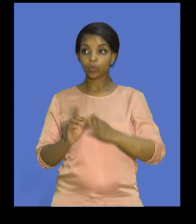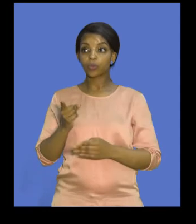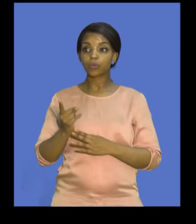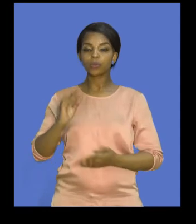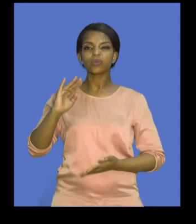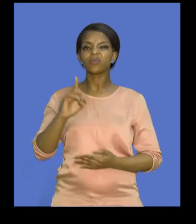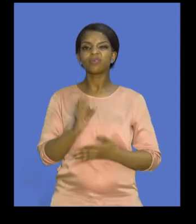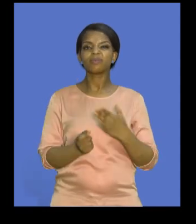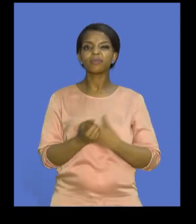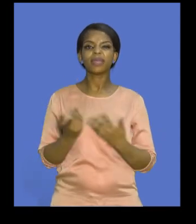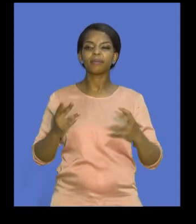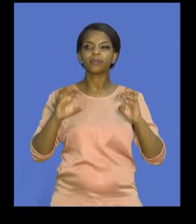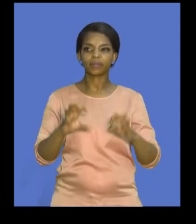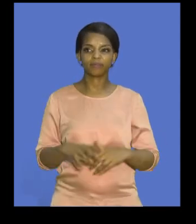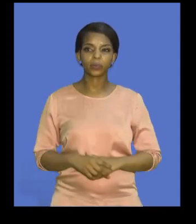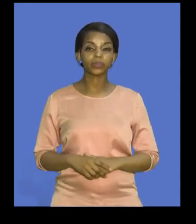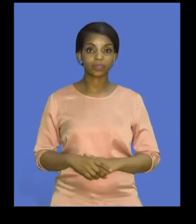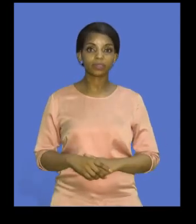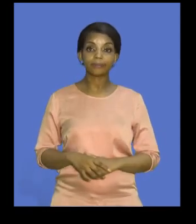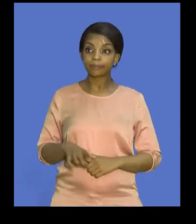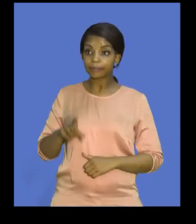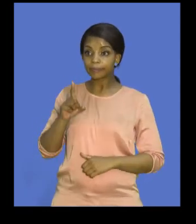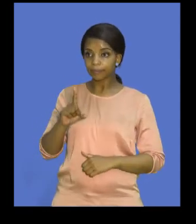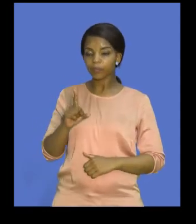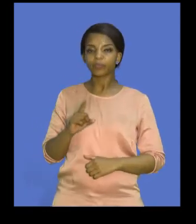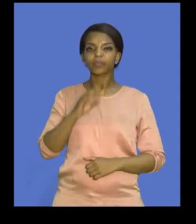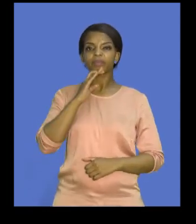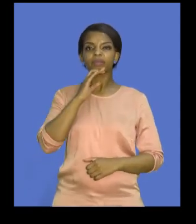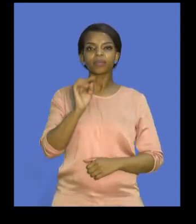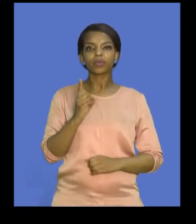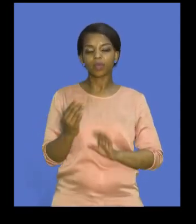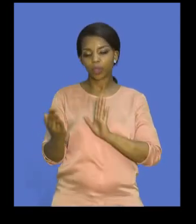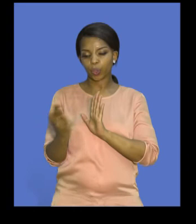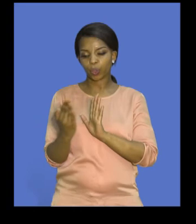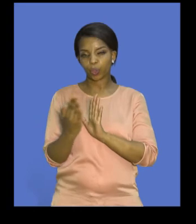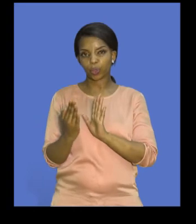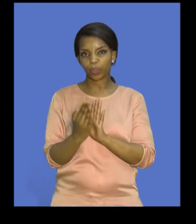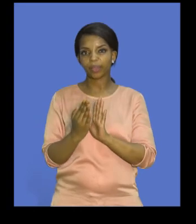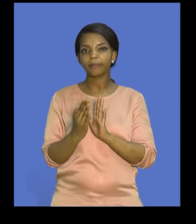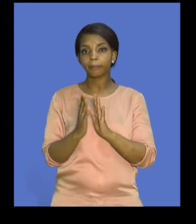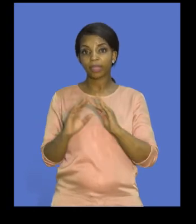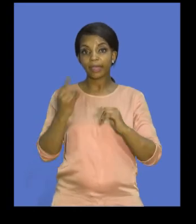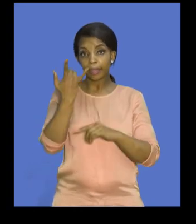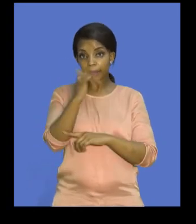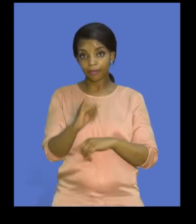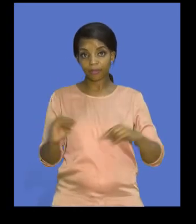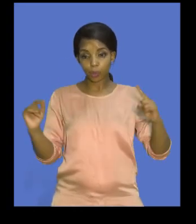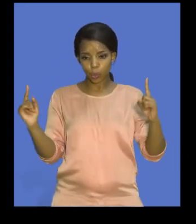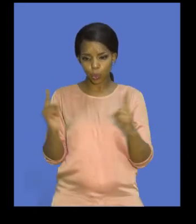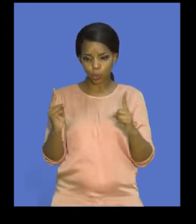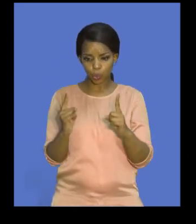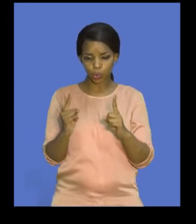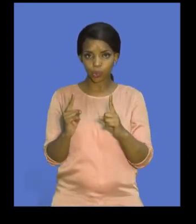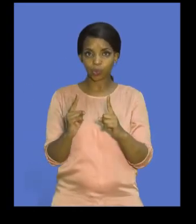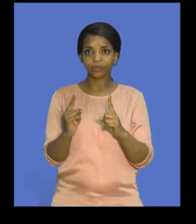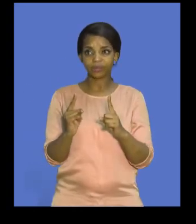a smaller value of r squared. It means there is a shorter distance between the 2 point charges. There is the magnitude of the